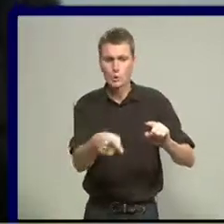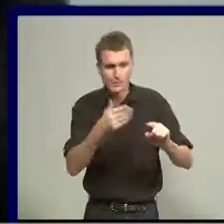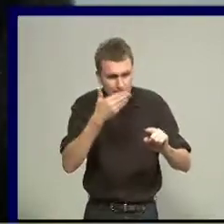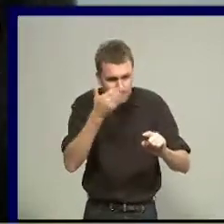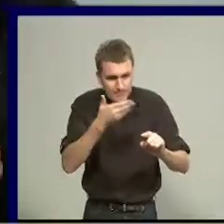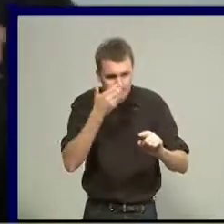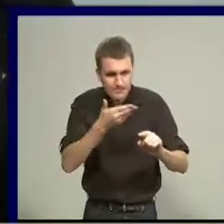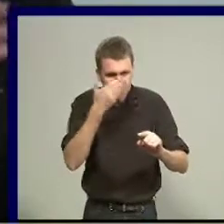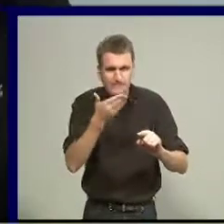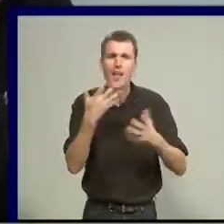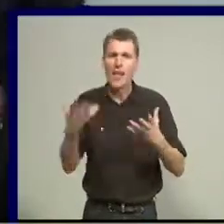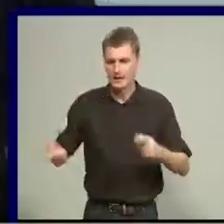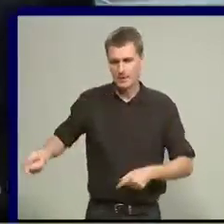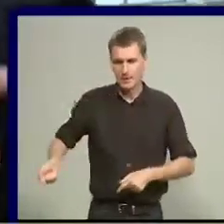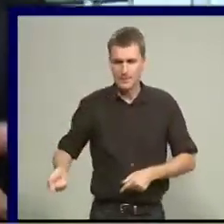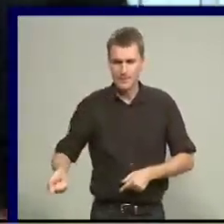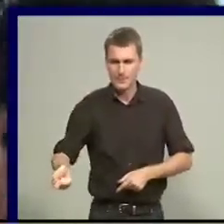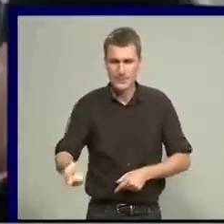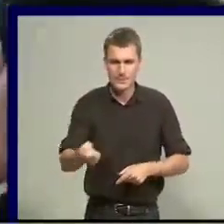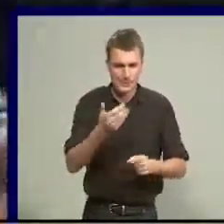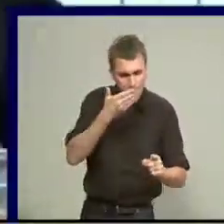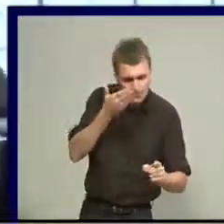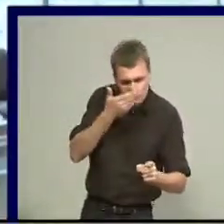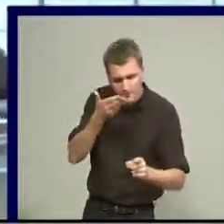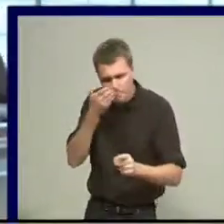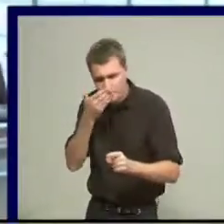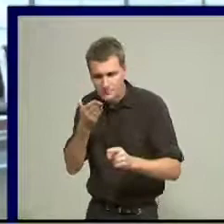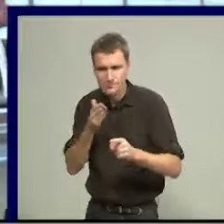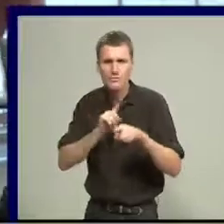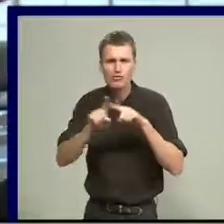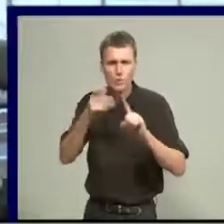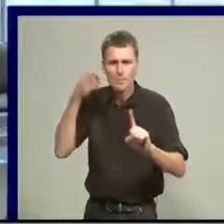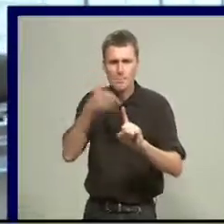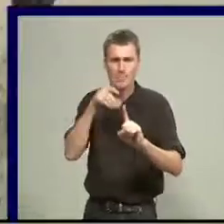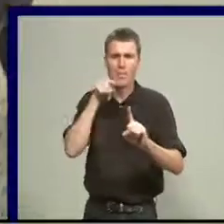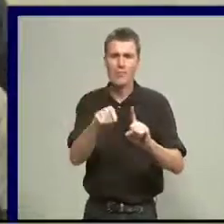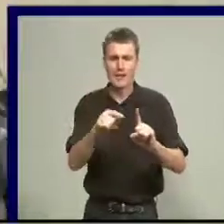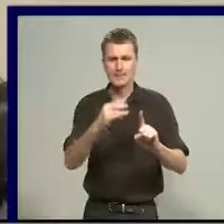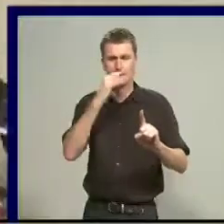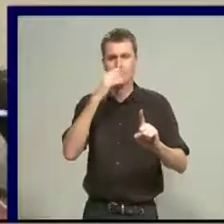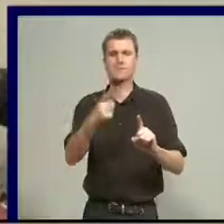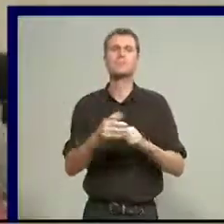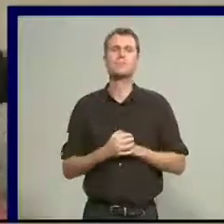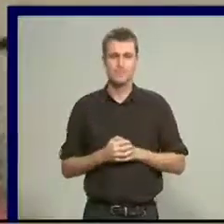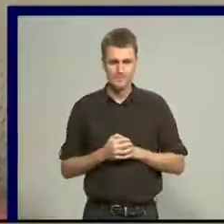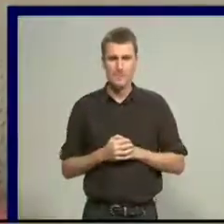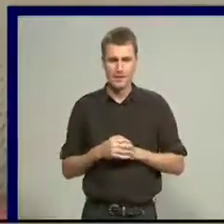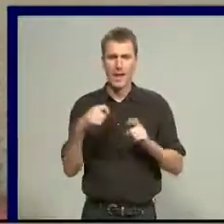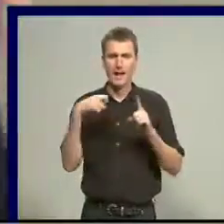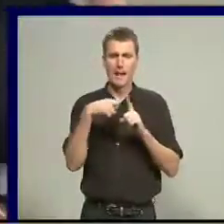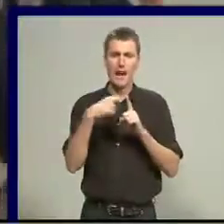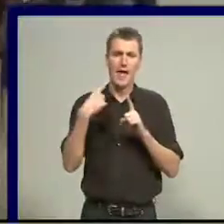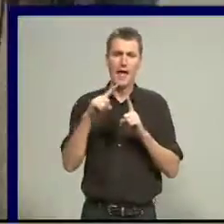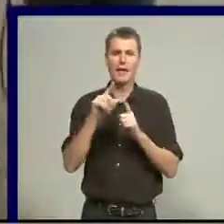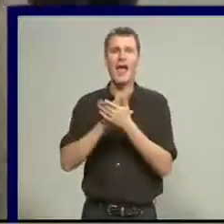to guide her around to sniff around the bag to try and find the target odour that she might be looking for. Kimberly and Helga are the newest of 5 detector